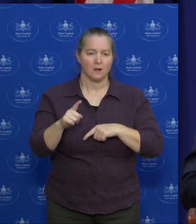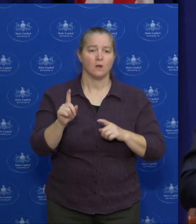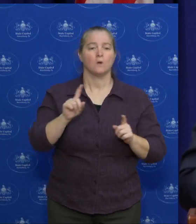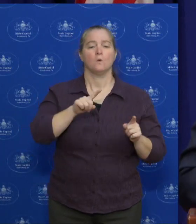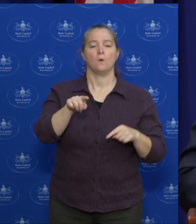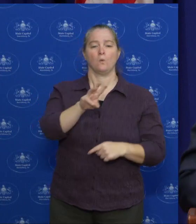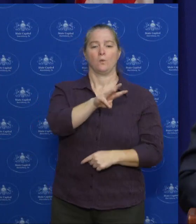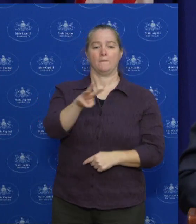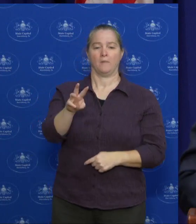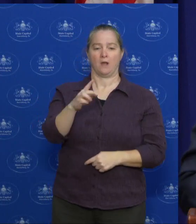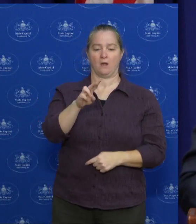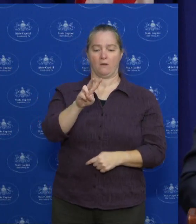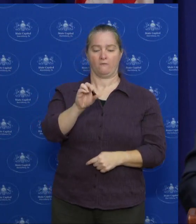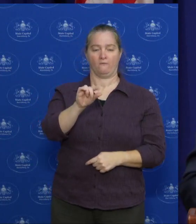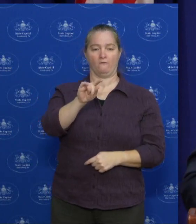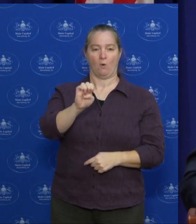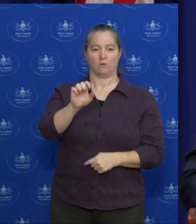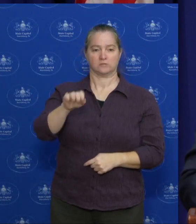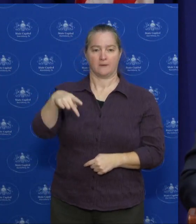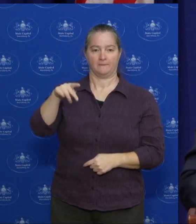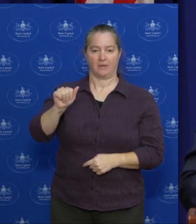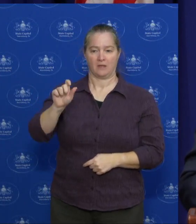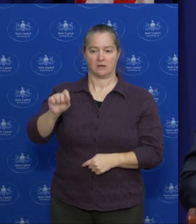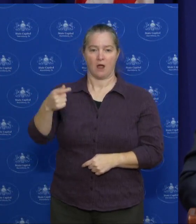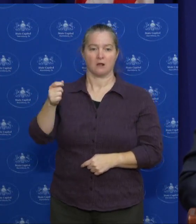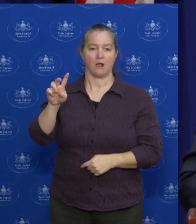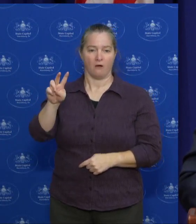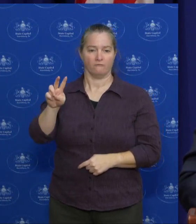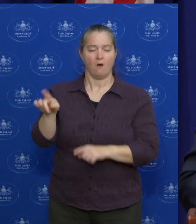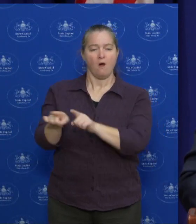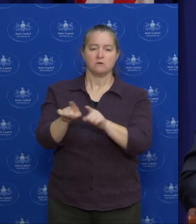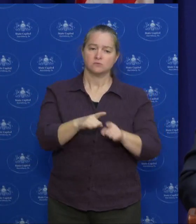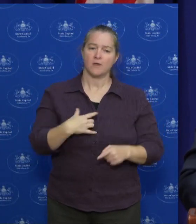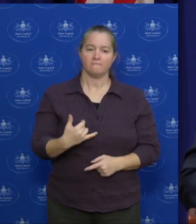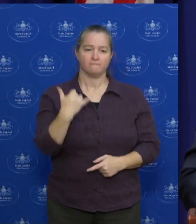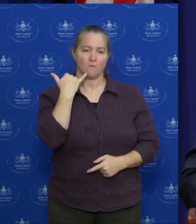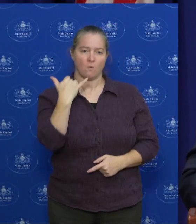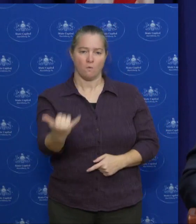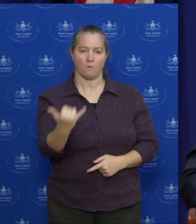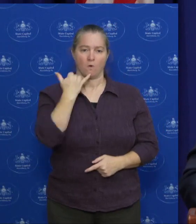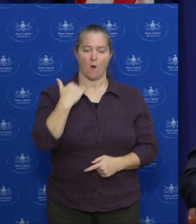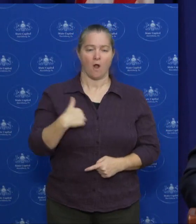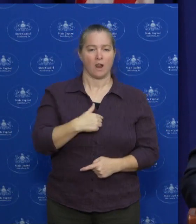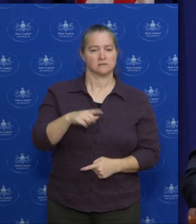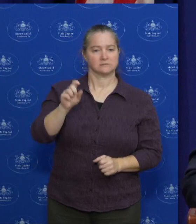vote.pa.gov. They can also call our year-round voting information hotline at